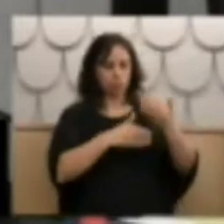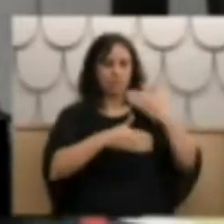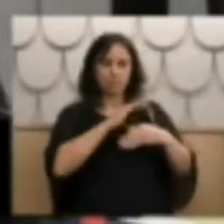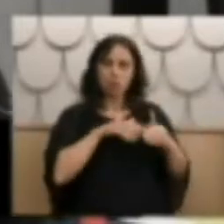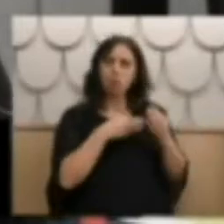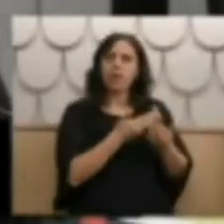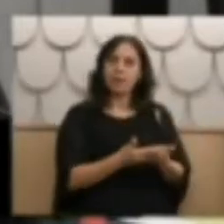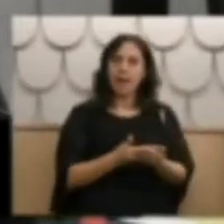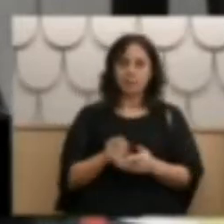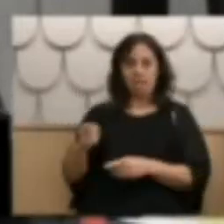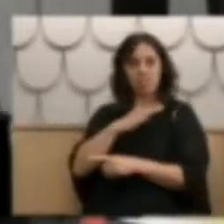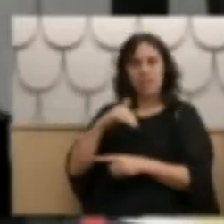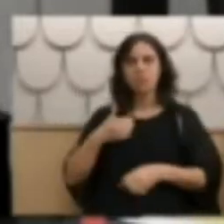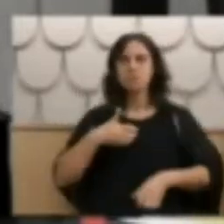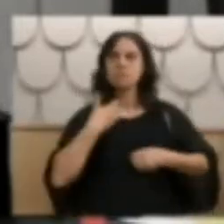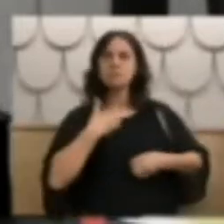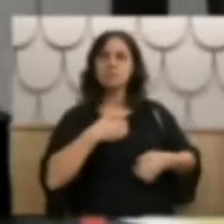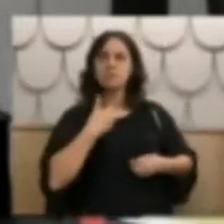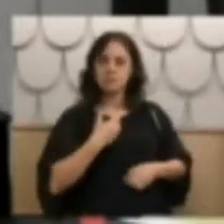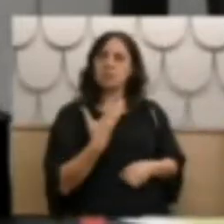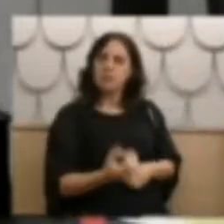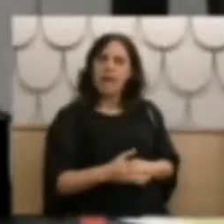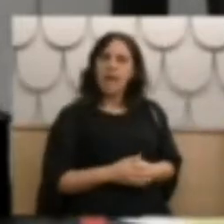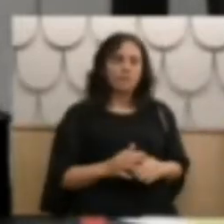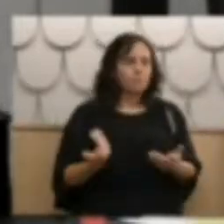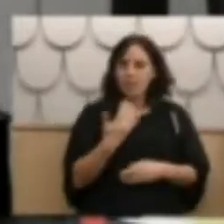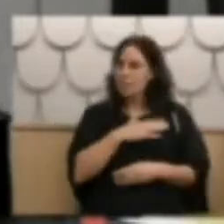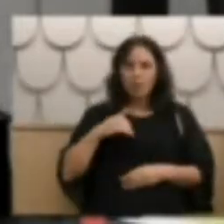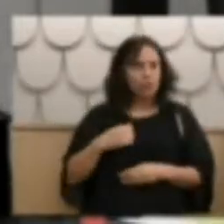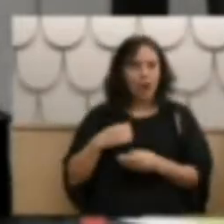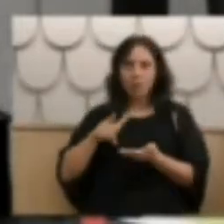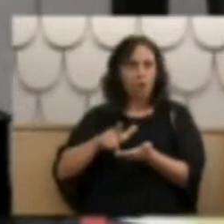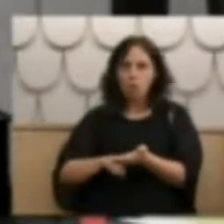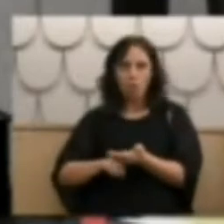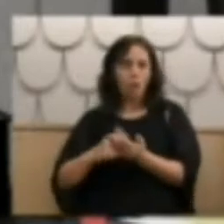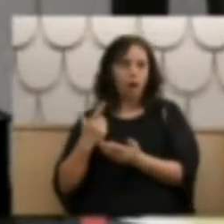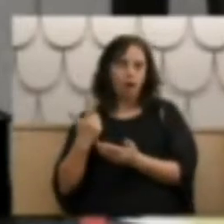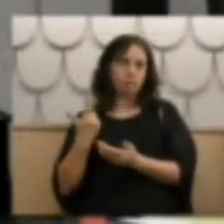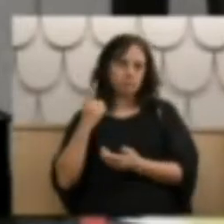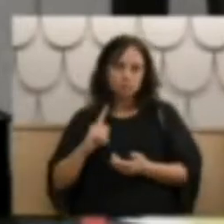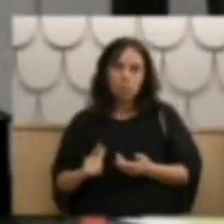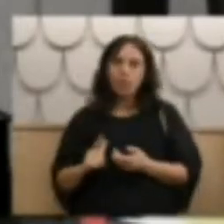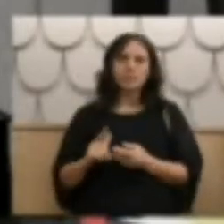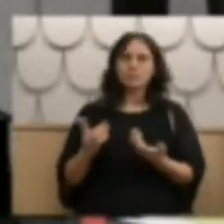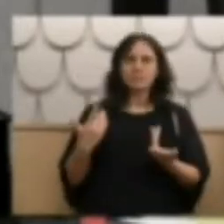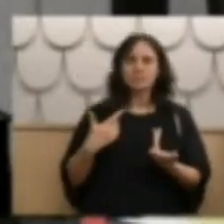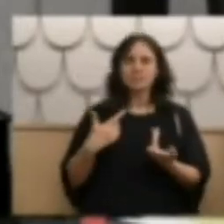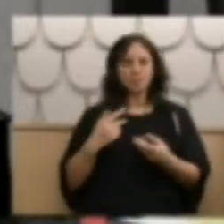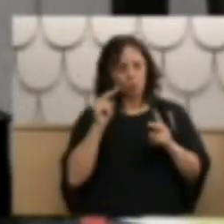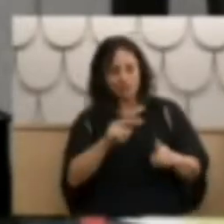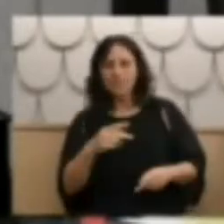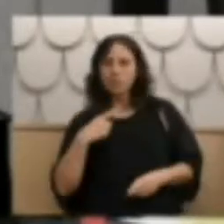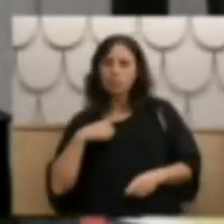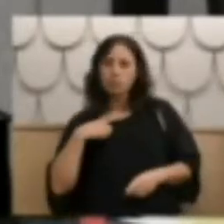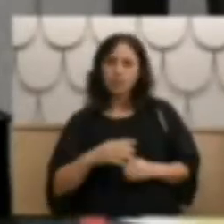Crown, that reason seems to have escaped the Crown Law Office. In fact, the vast majority of civil lawyers will not